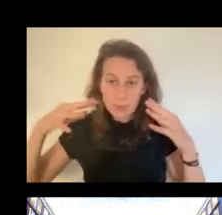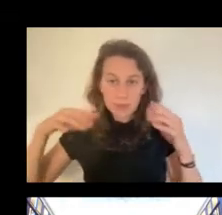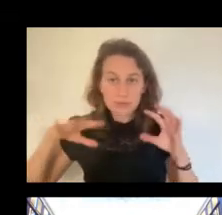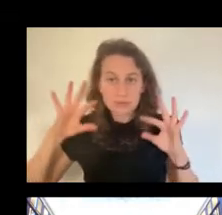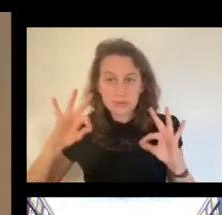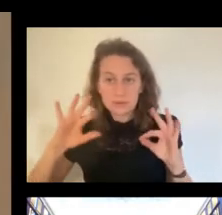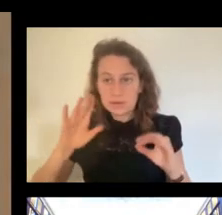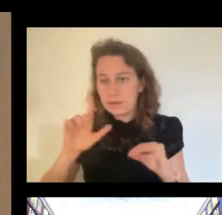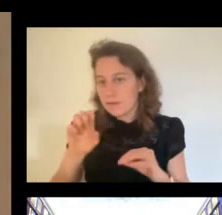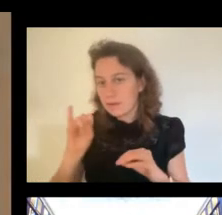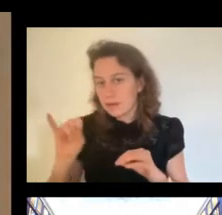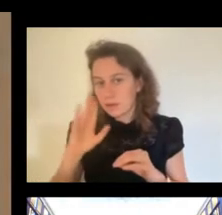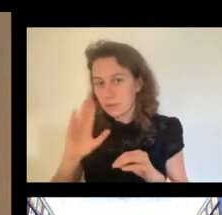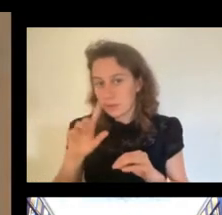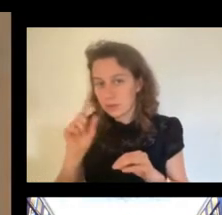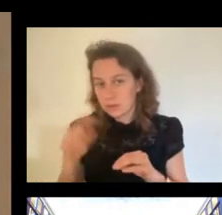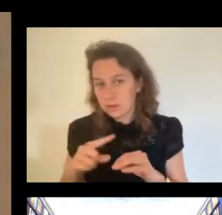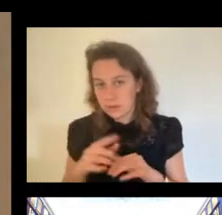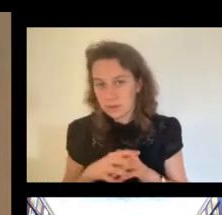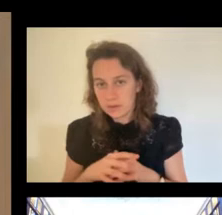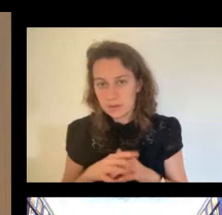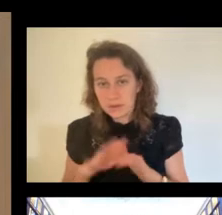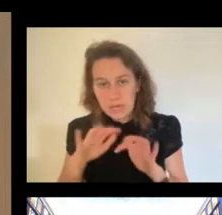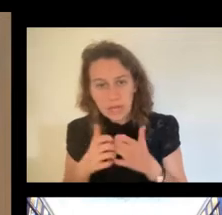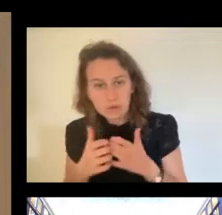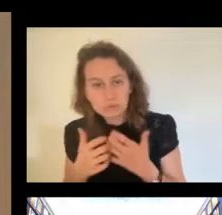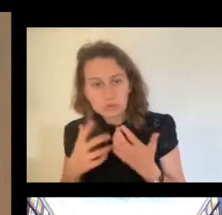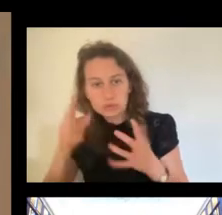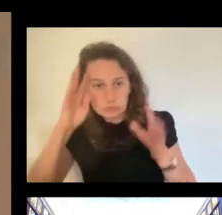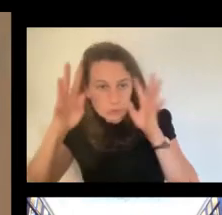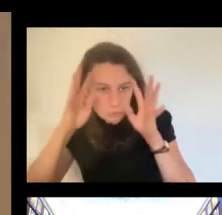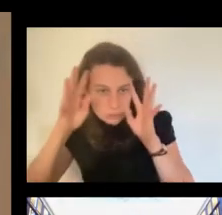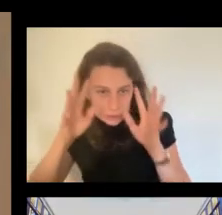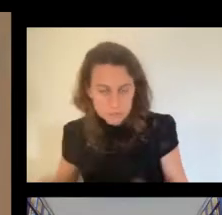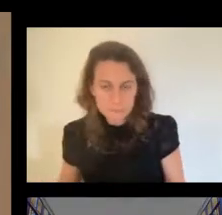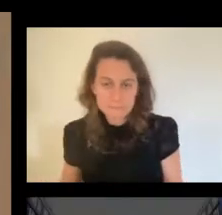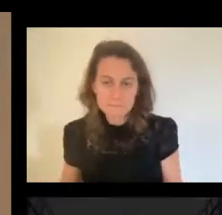I'm gonna ask you first, how did you come to create this sculpture?